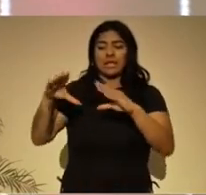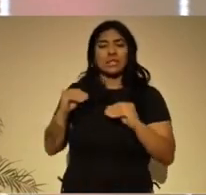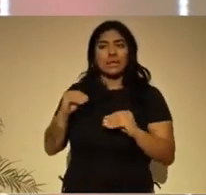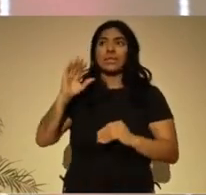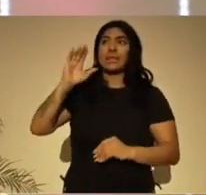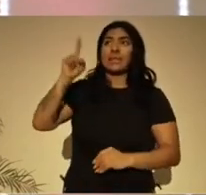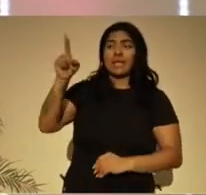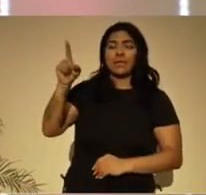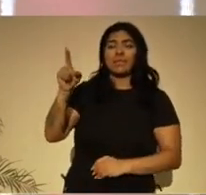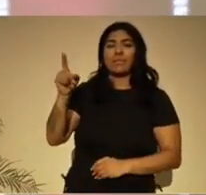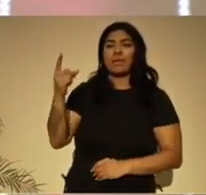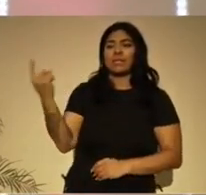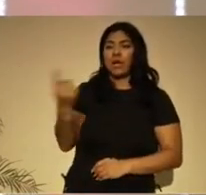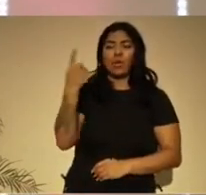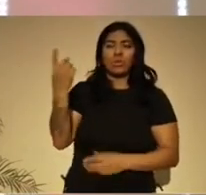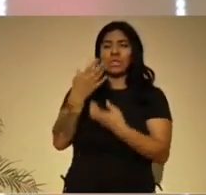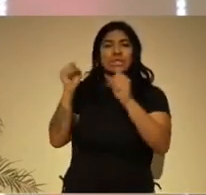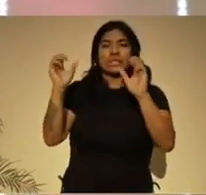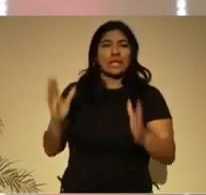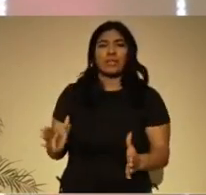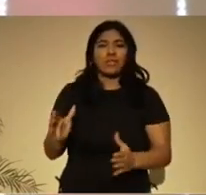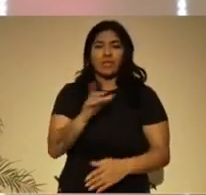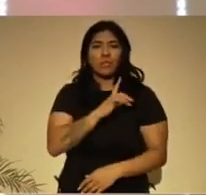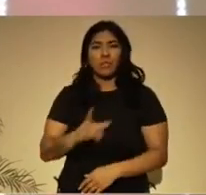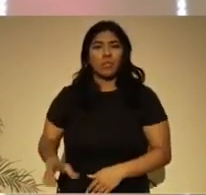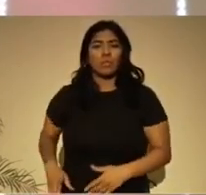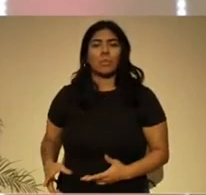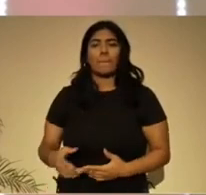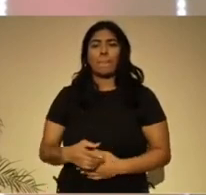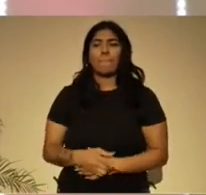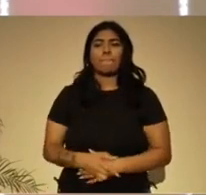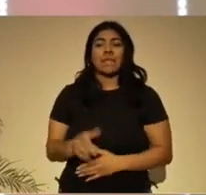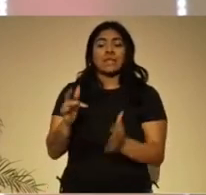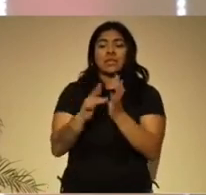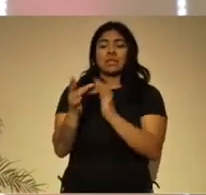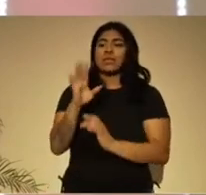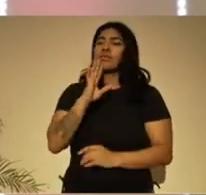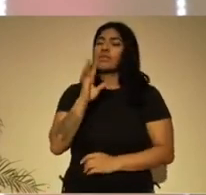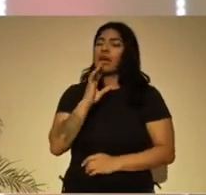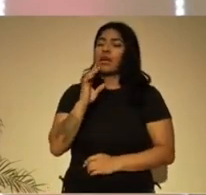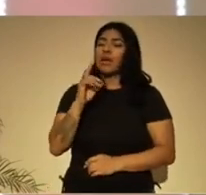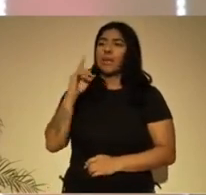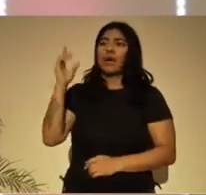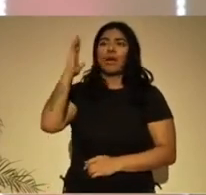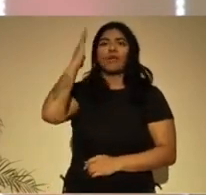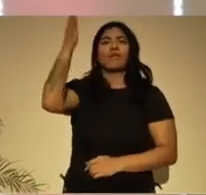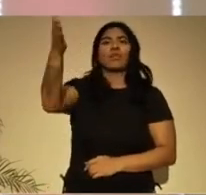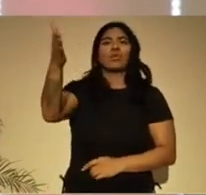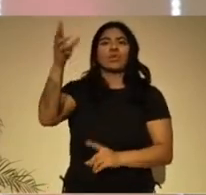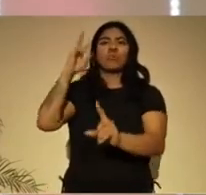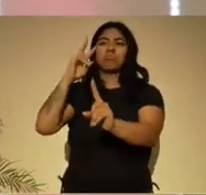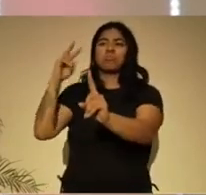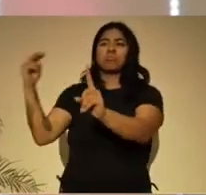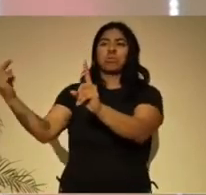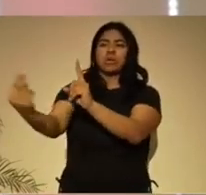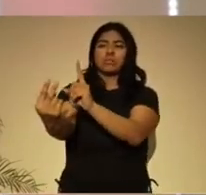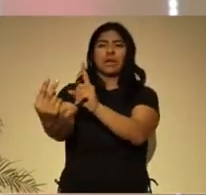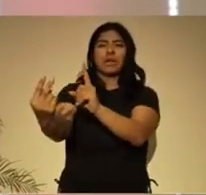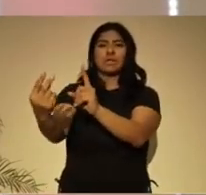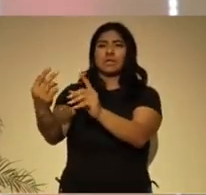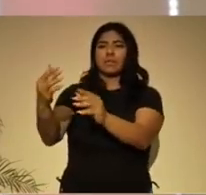and Savior. Jesus was speaking about this future perspective. He was speaking about us being